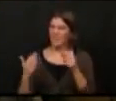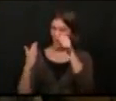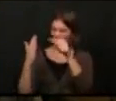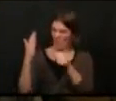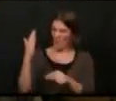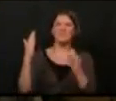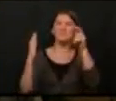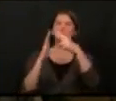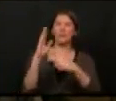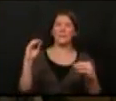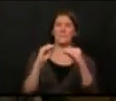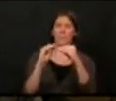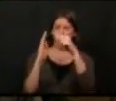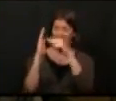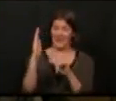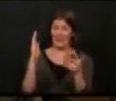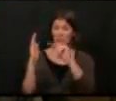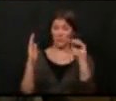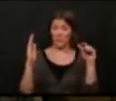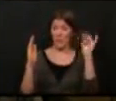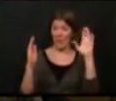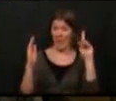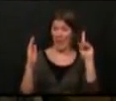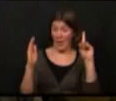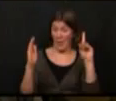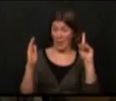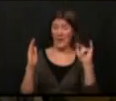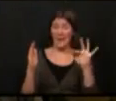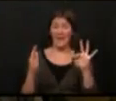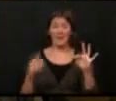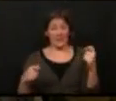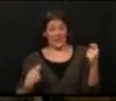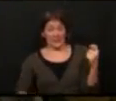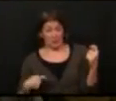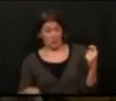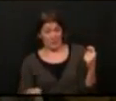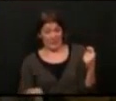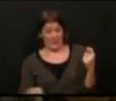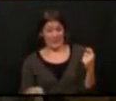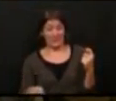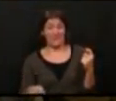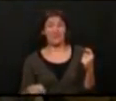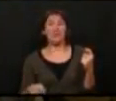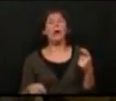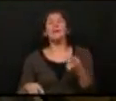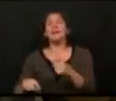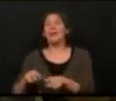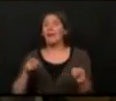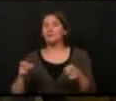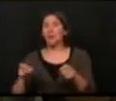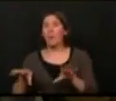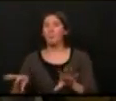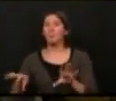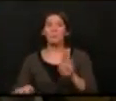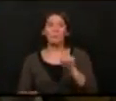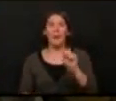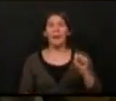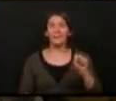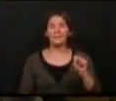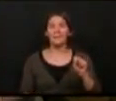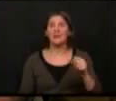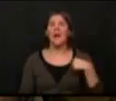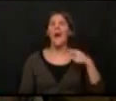are declared too loud. The operating of a musical instrument and so forth, they can't control the bass at all. Oftentimes I